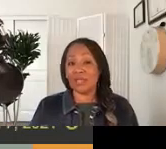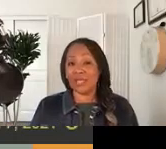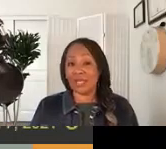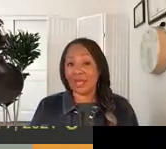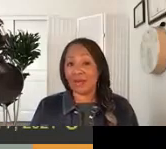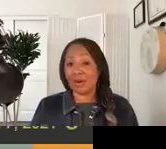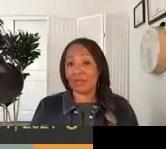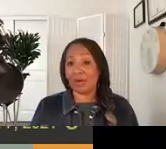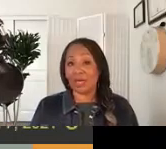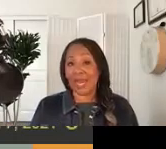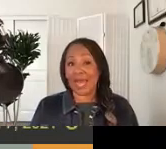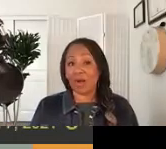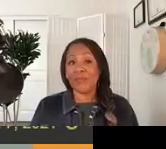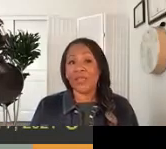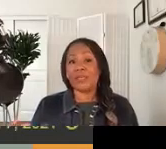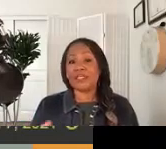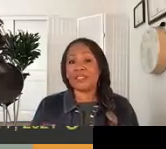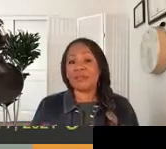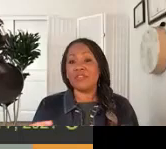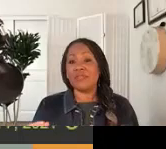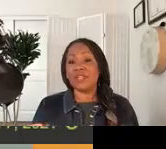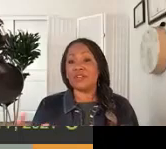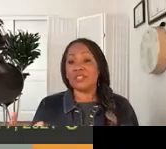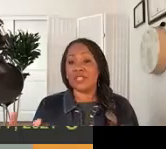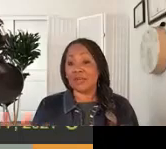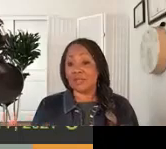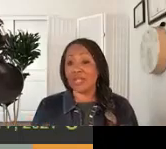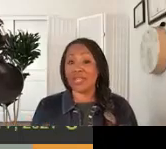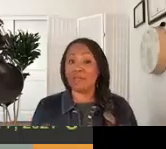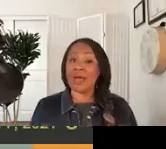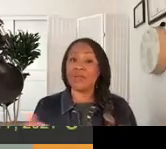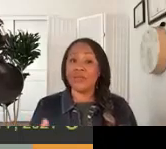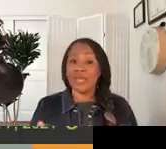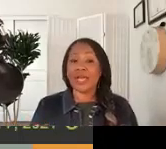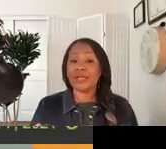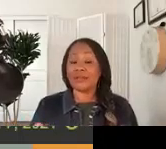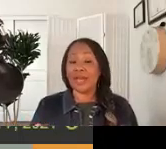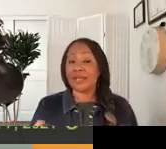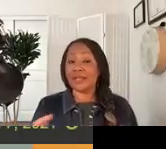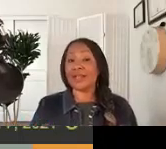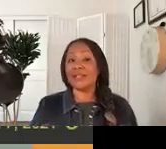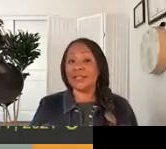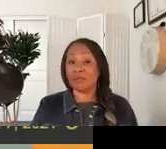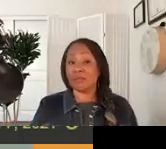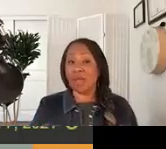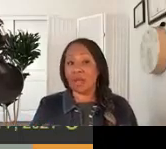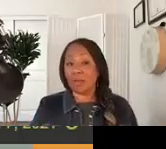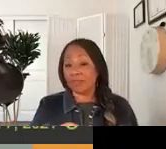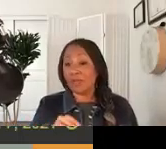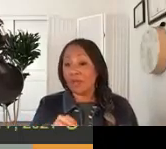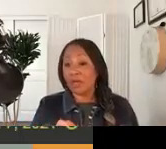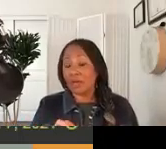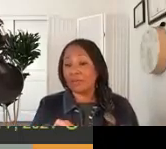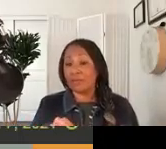Mixteco Indígena, where I work now, because some of the research that I'm talking about, I conducted it